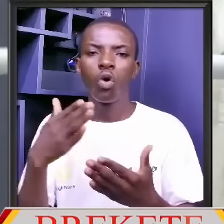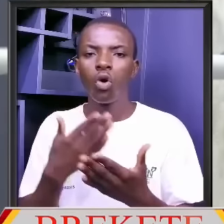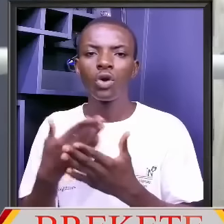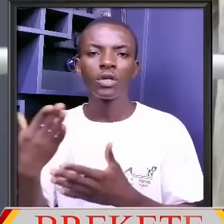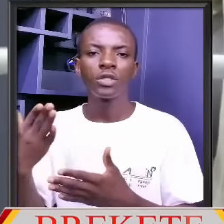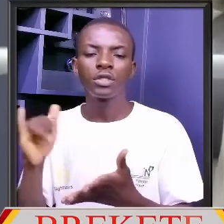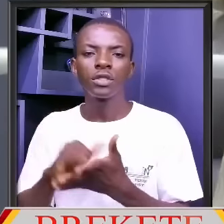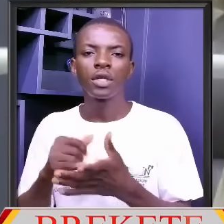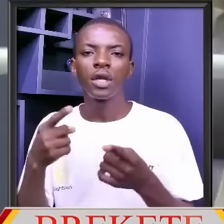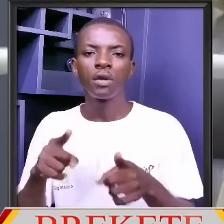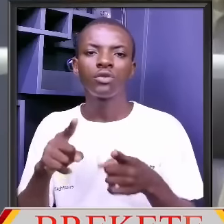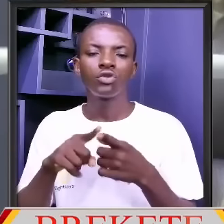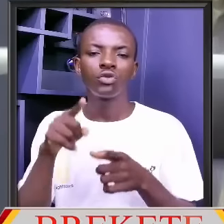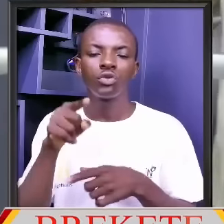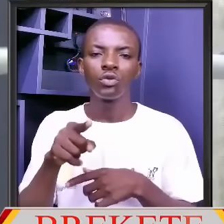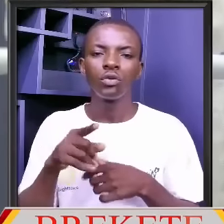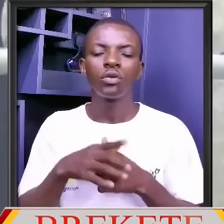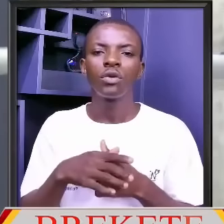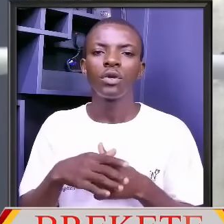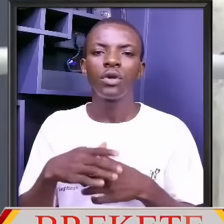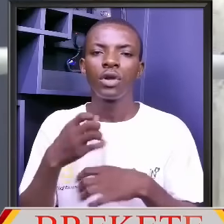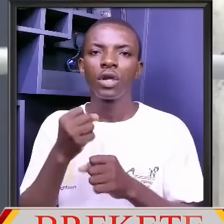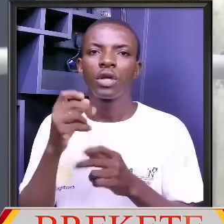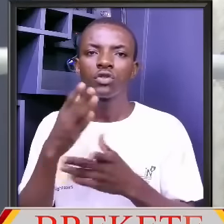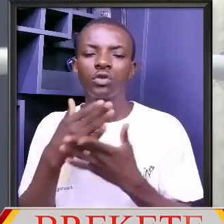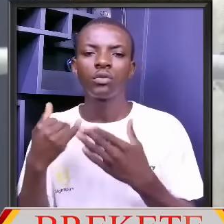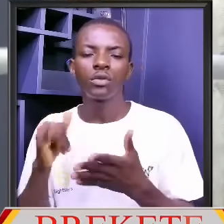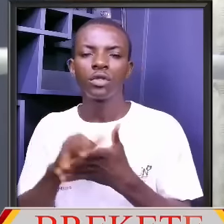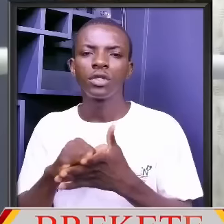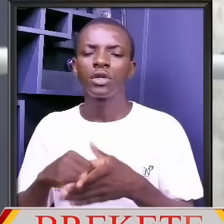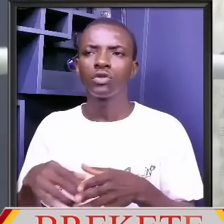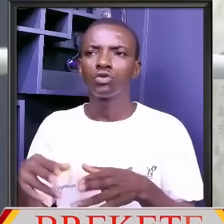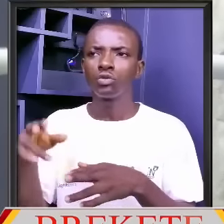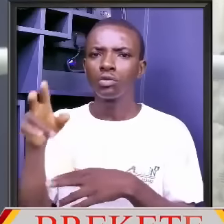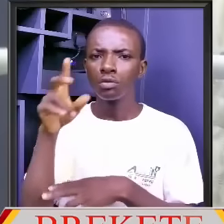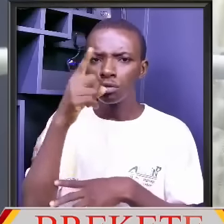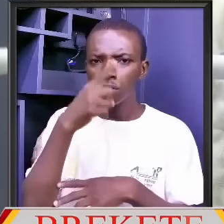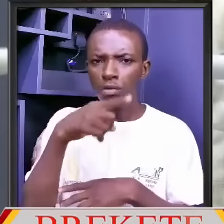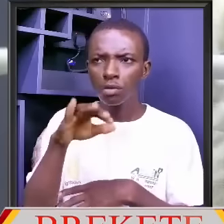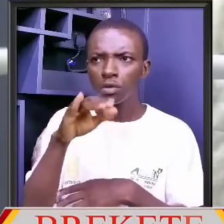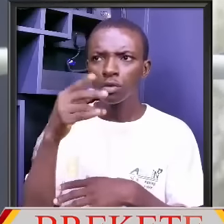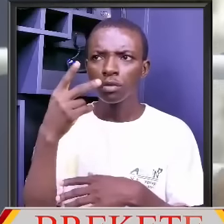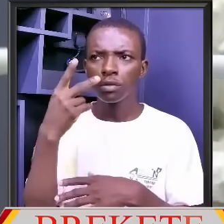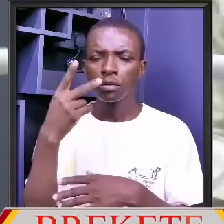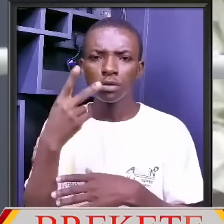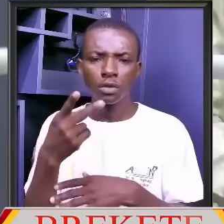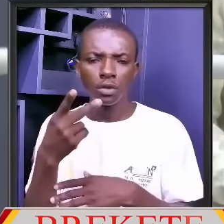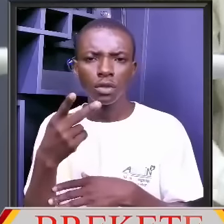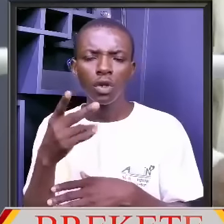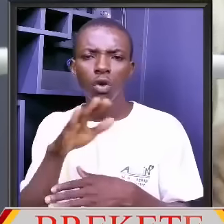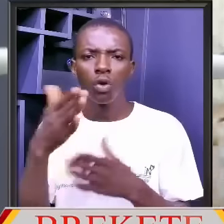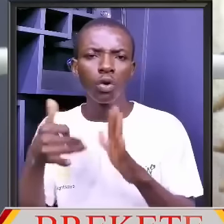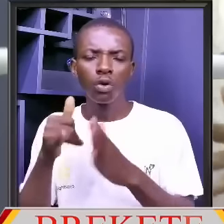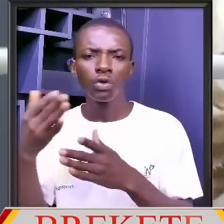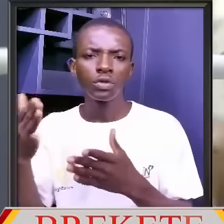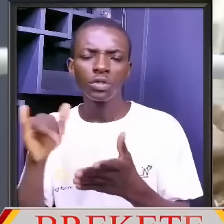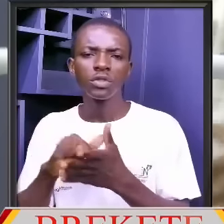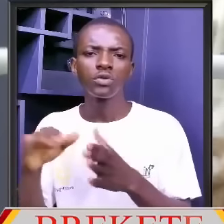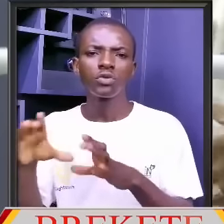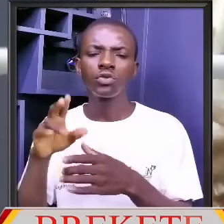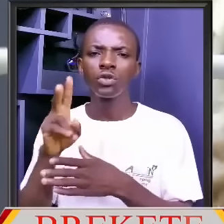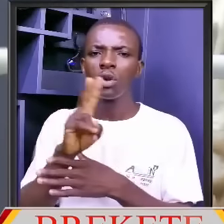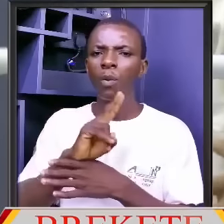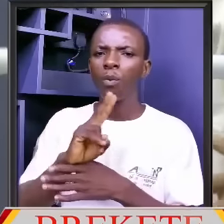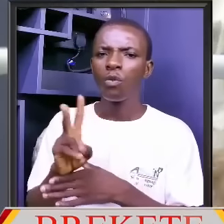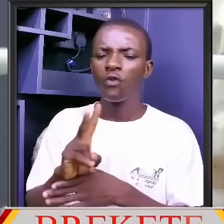these things will happen to you. We go get person we resemble you when you this small. All those things we go do the